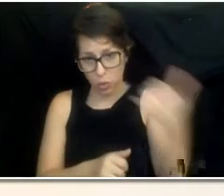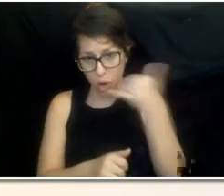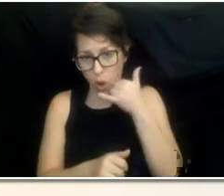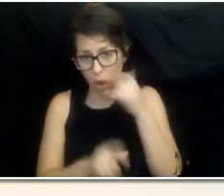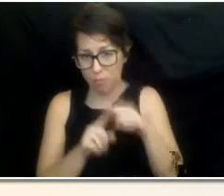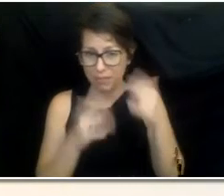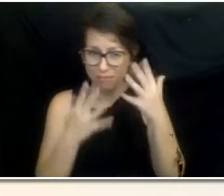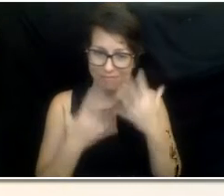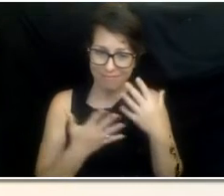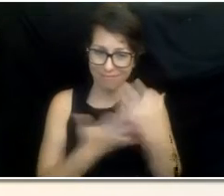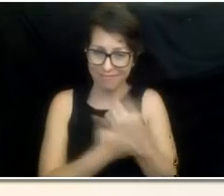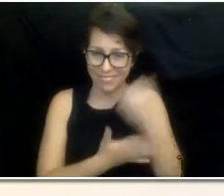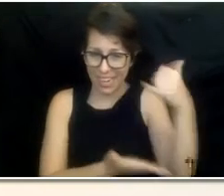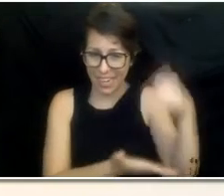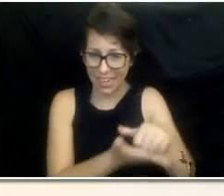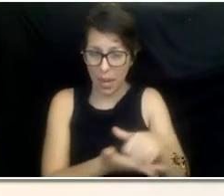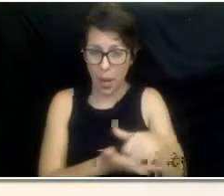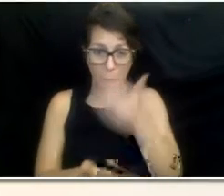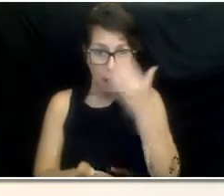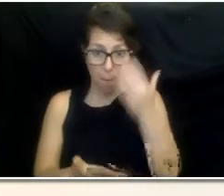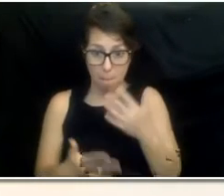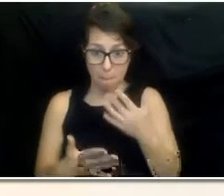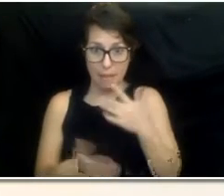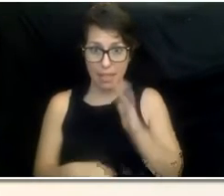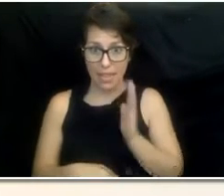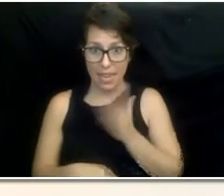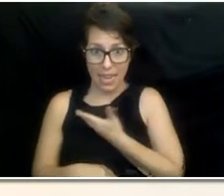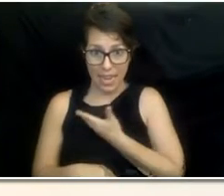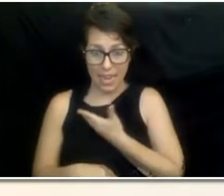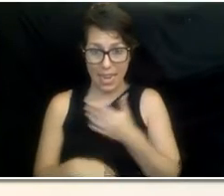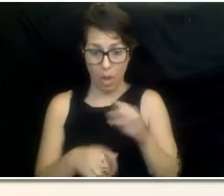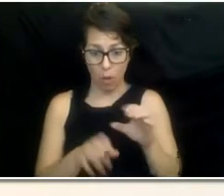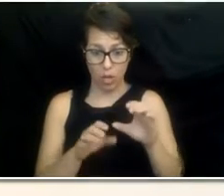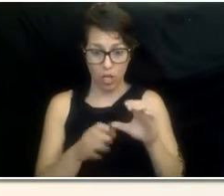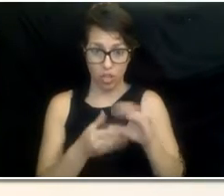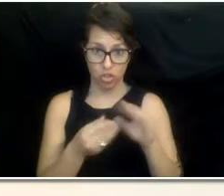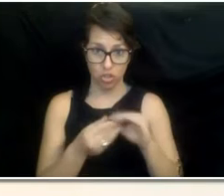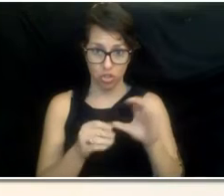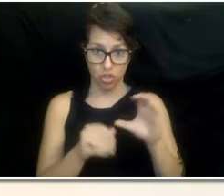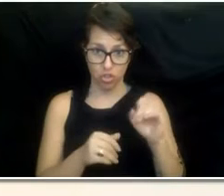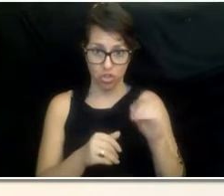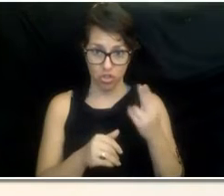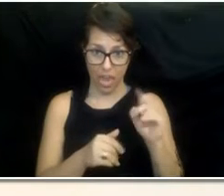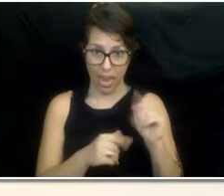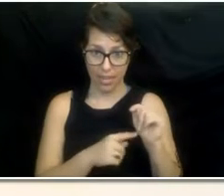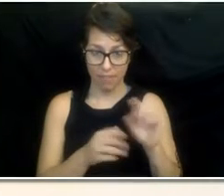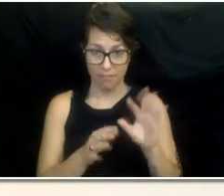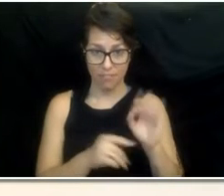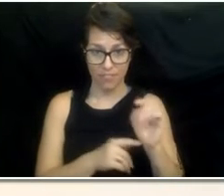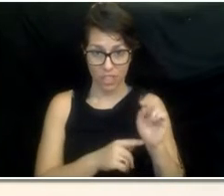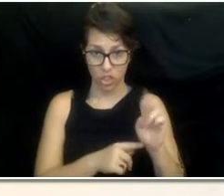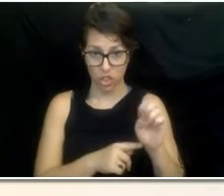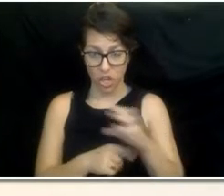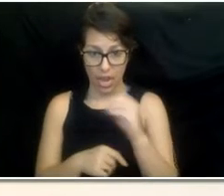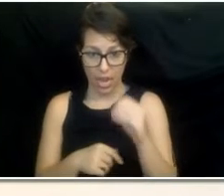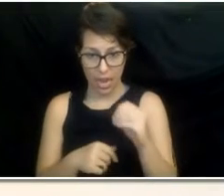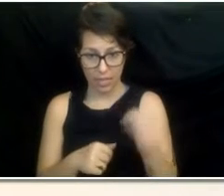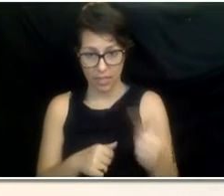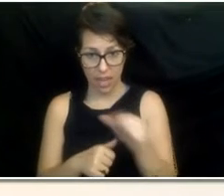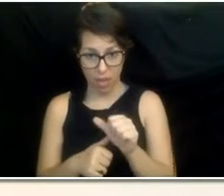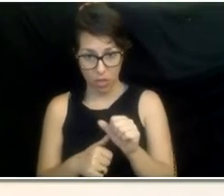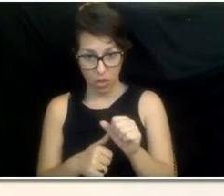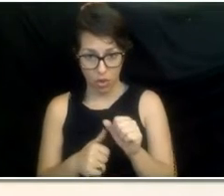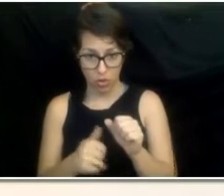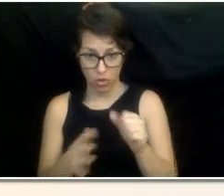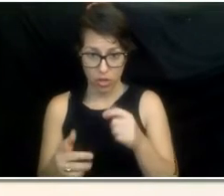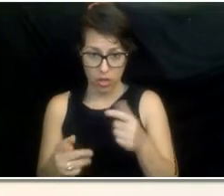because there are going to be limitations that the city may not be able to fill the gap for and that's why organizations